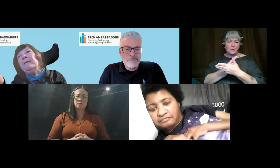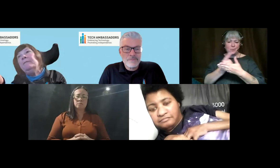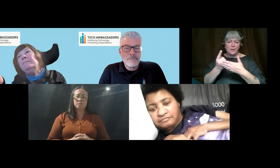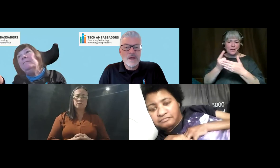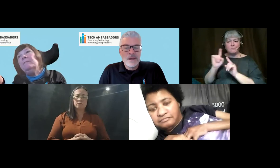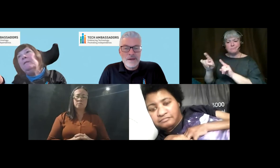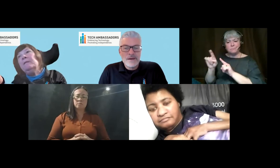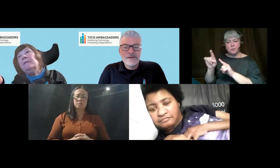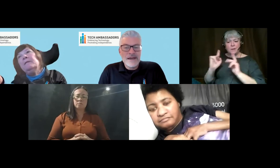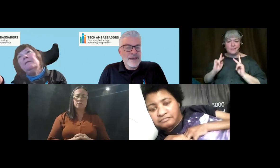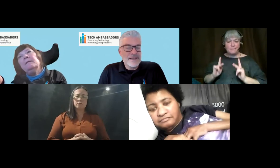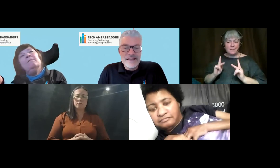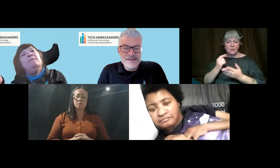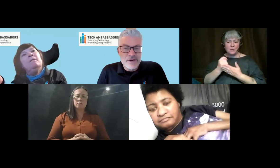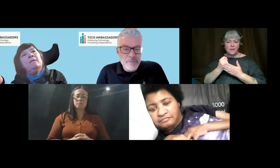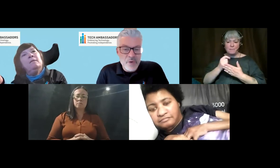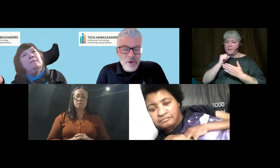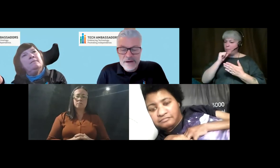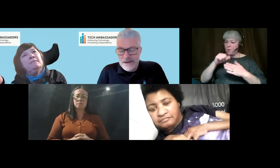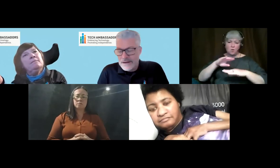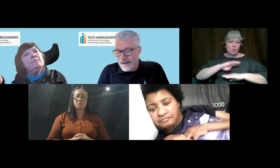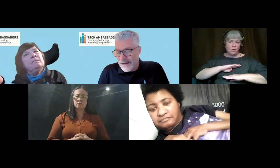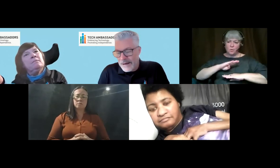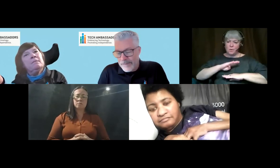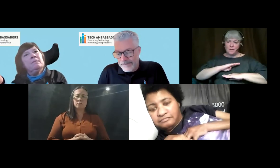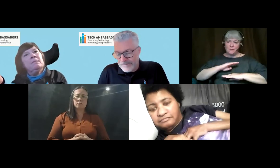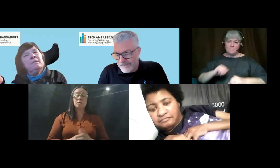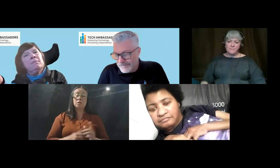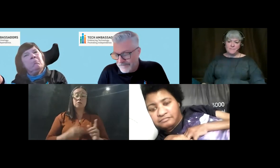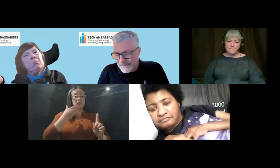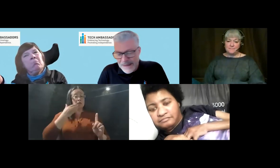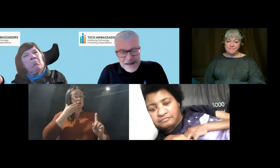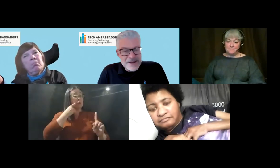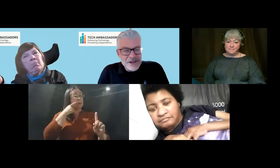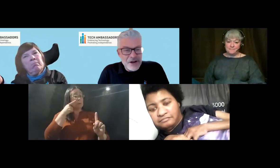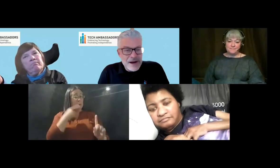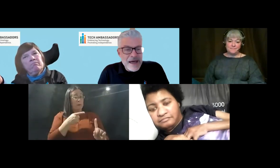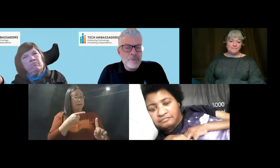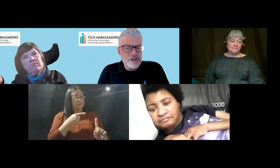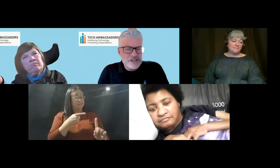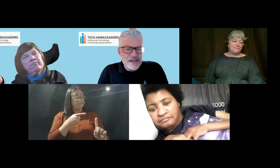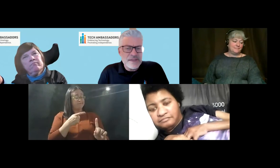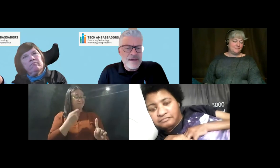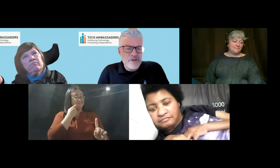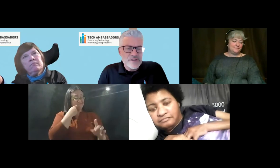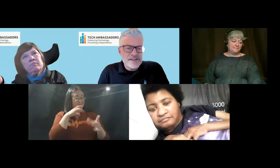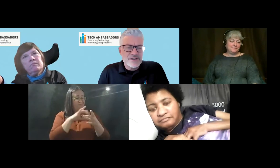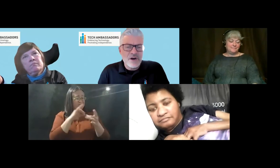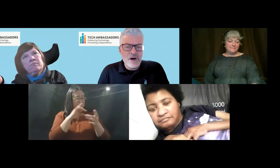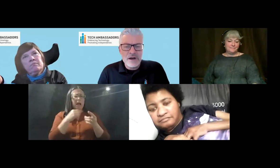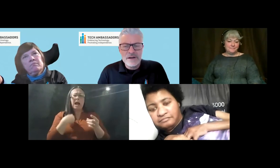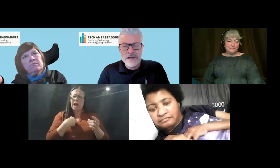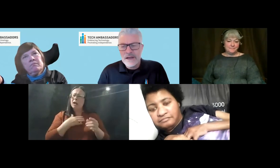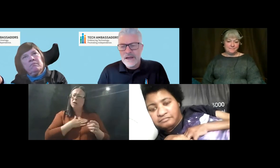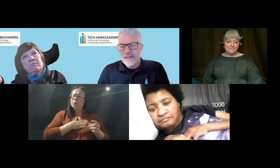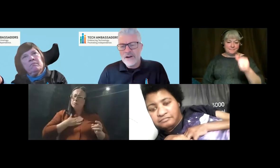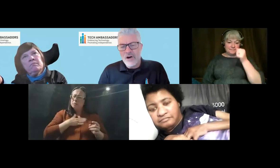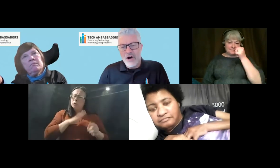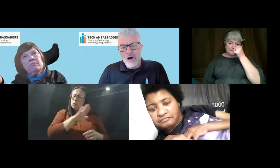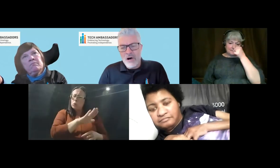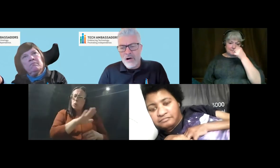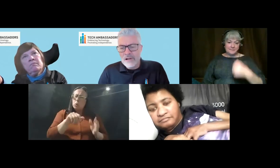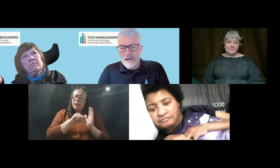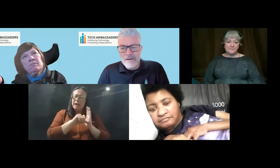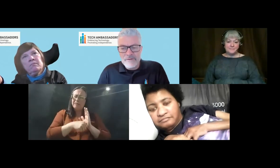it. Yeah, that's a great point. And I appreciate the emphasis on